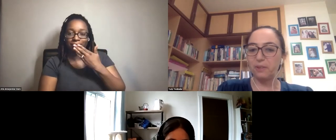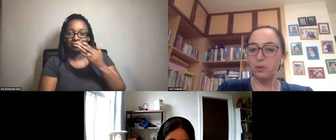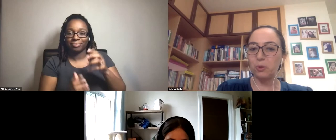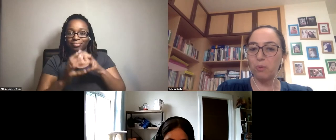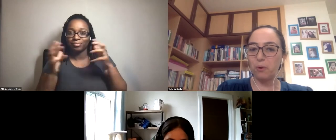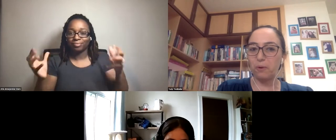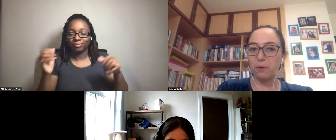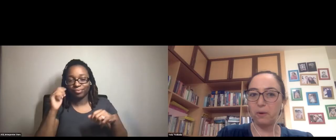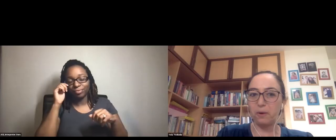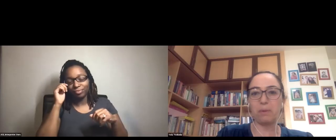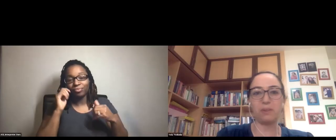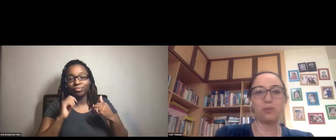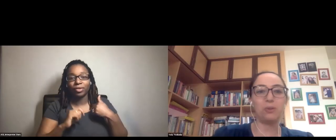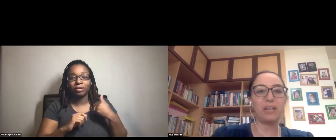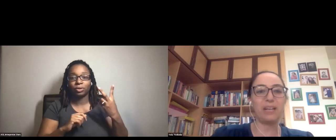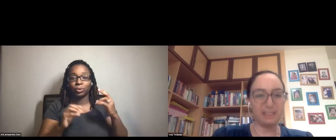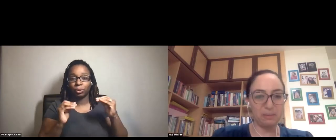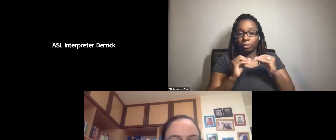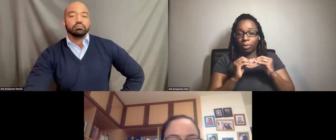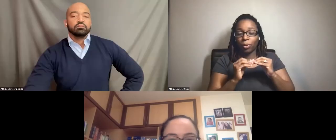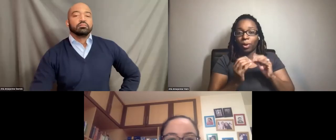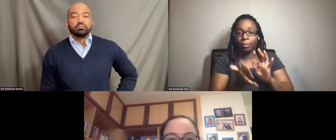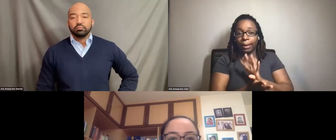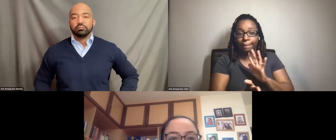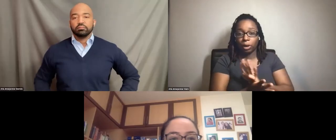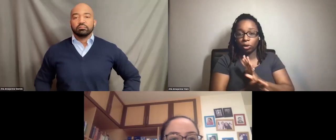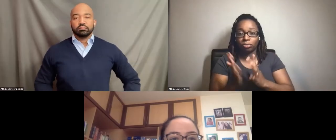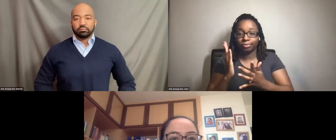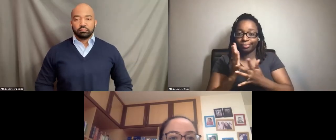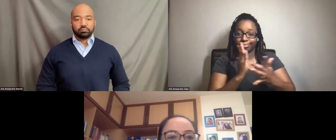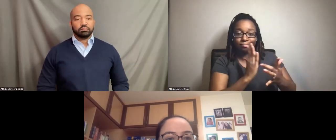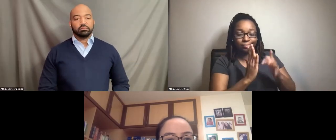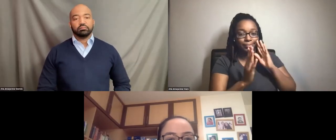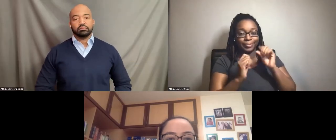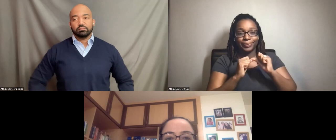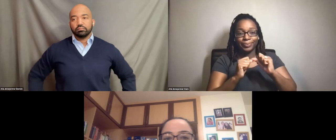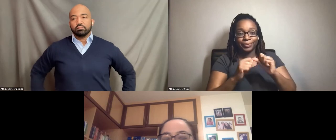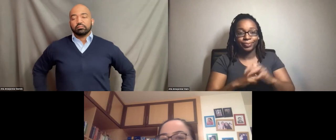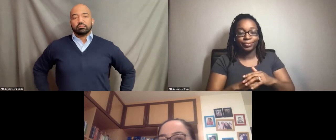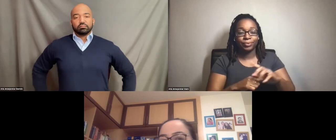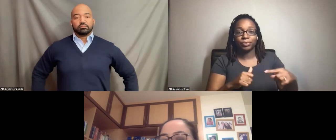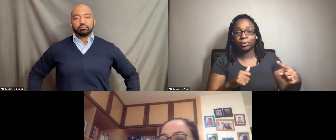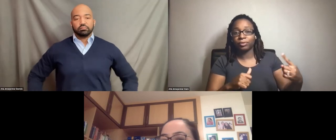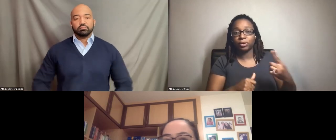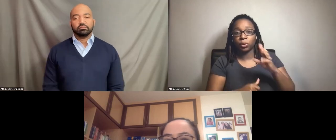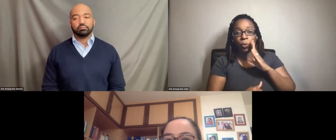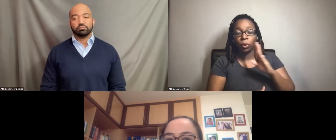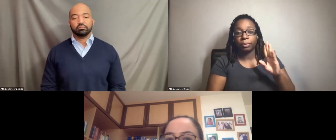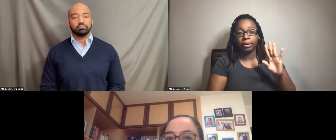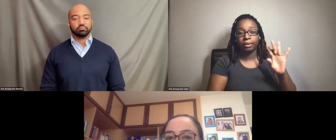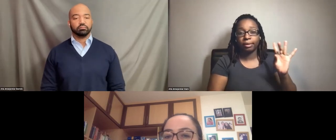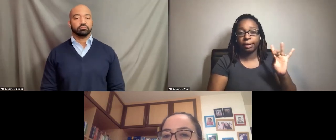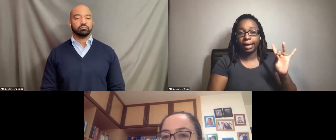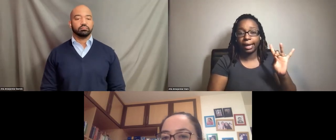have two more papers, two technical papers to continue. The first one is 8, automatic